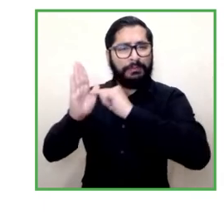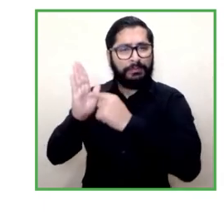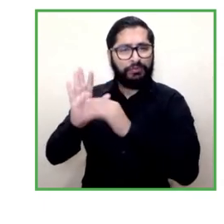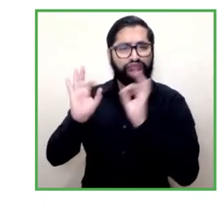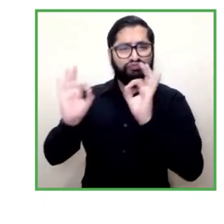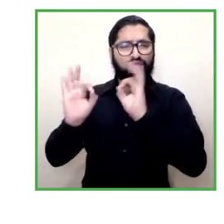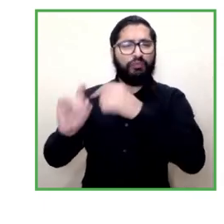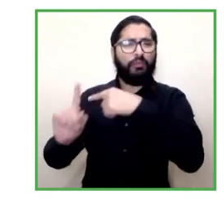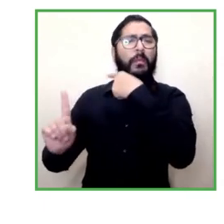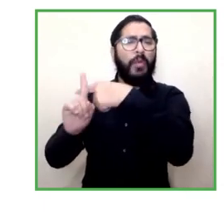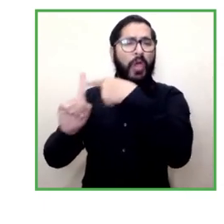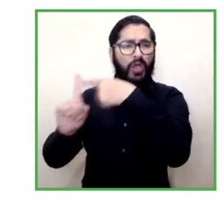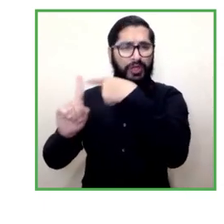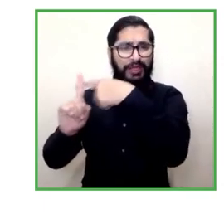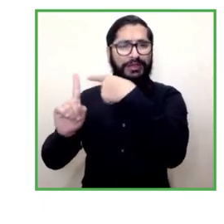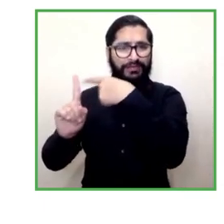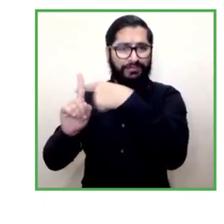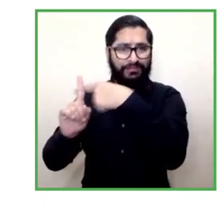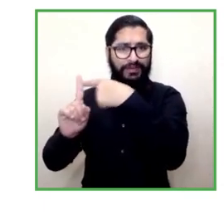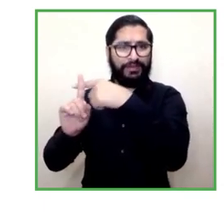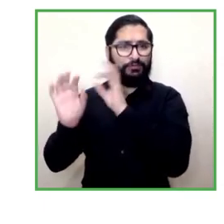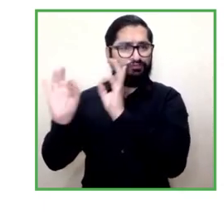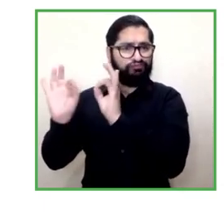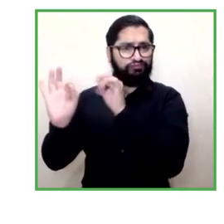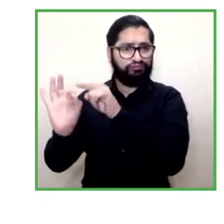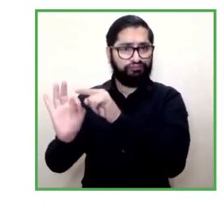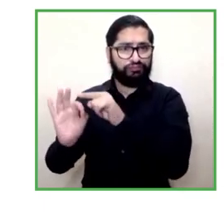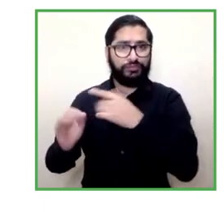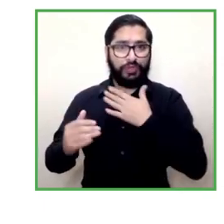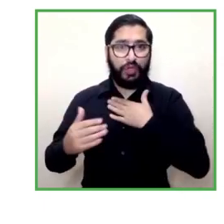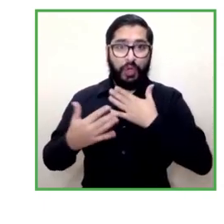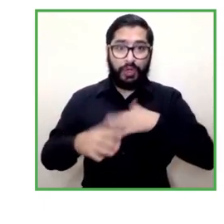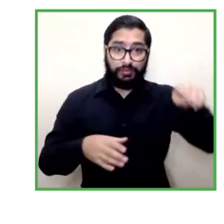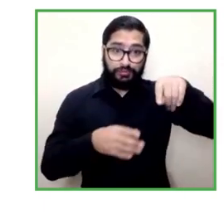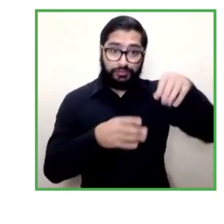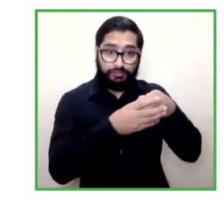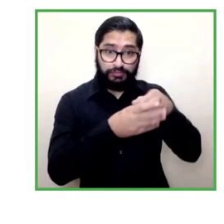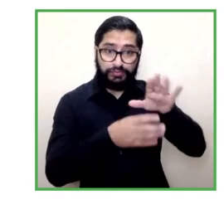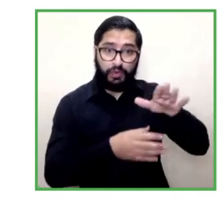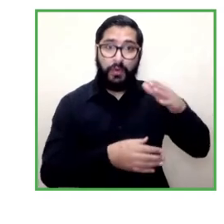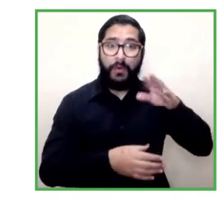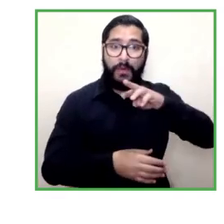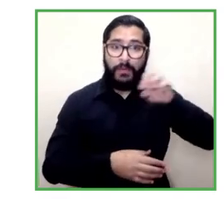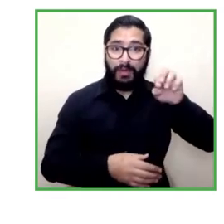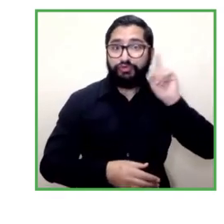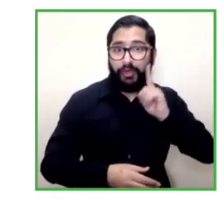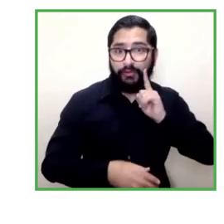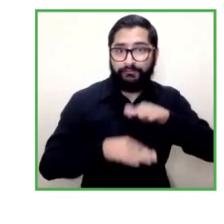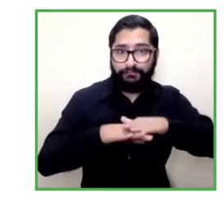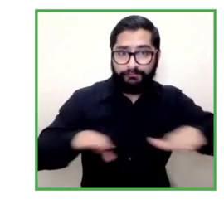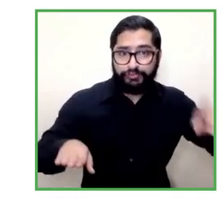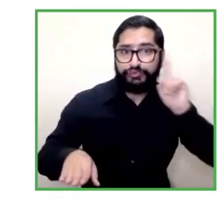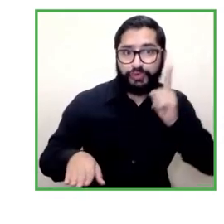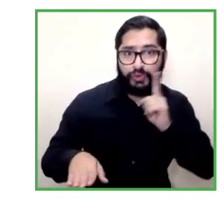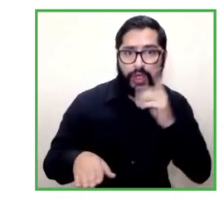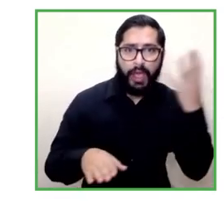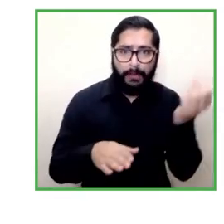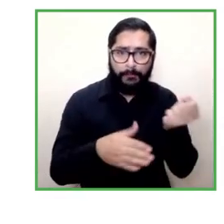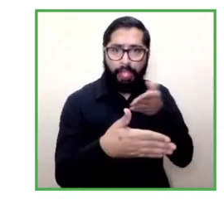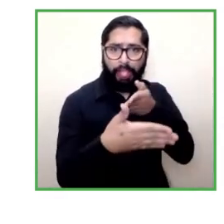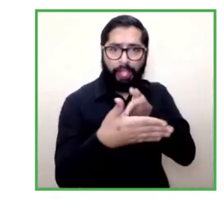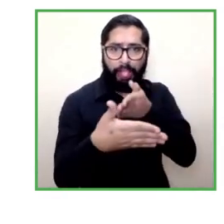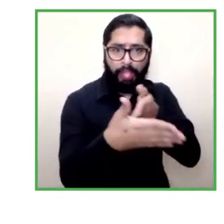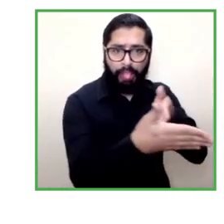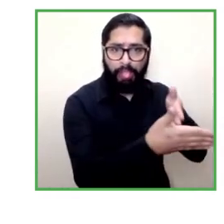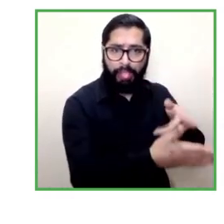deaf children and the barriers that they face giving their children the access to communication, the access to knowledge, the access